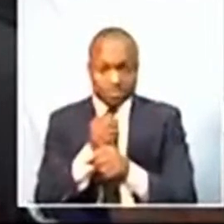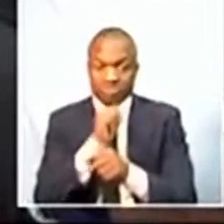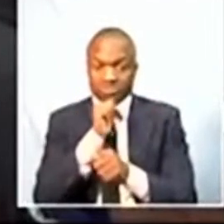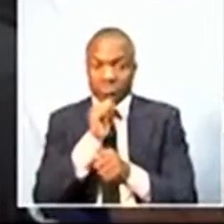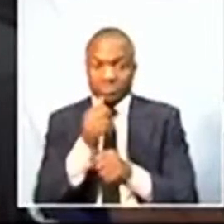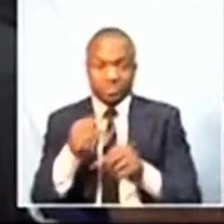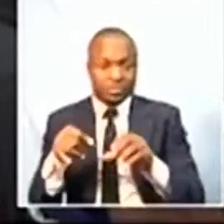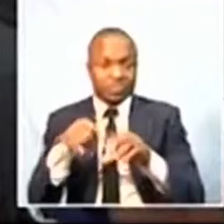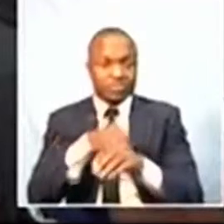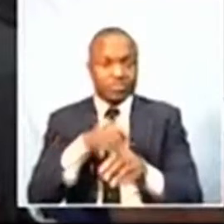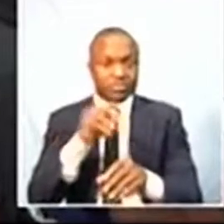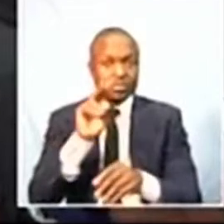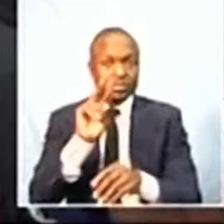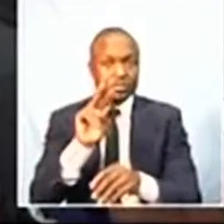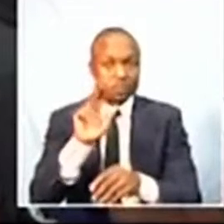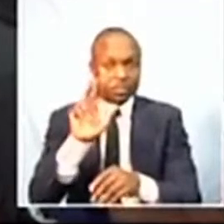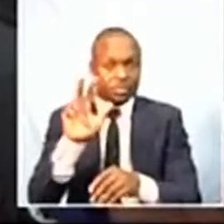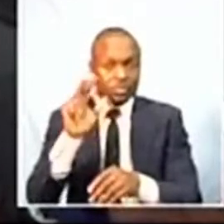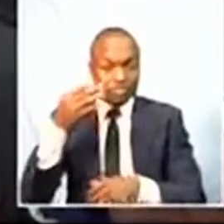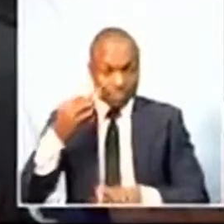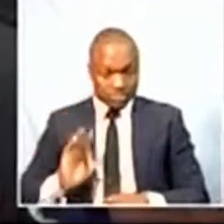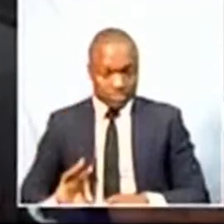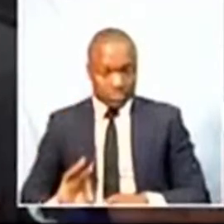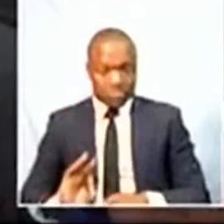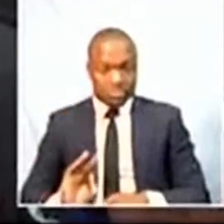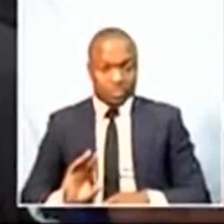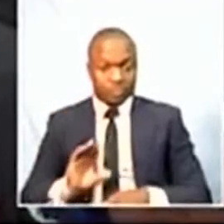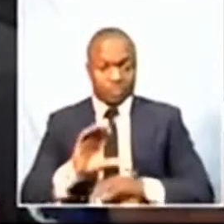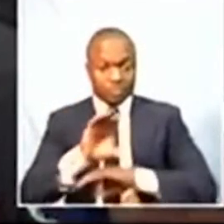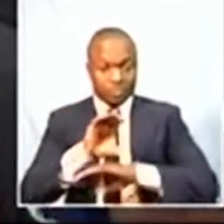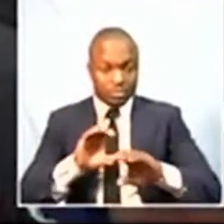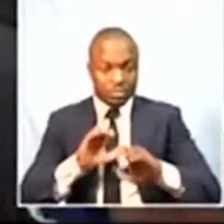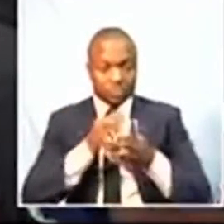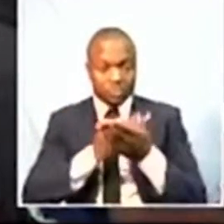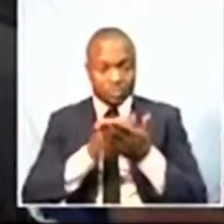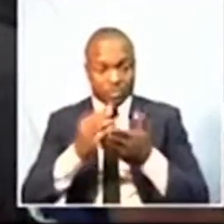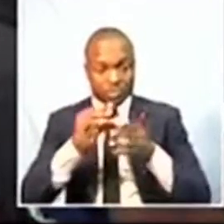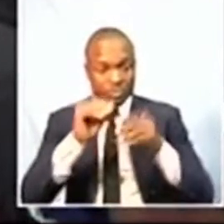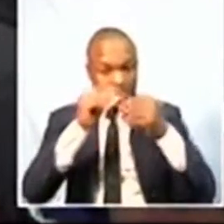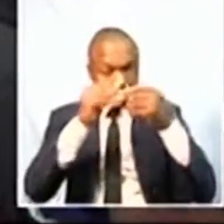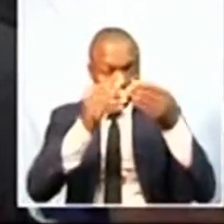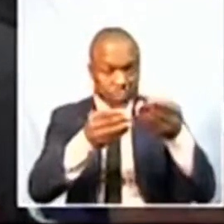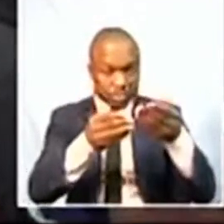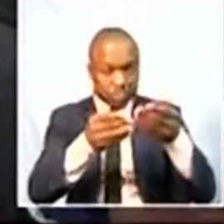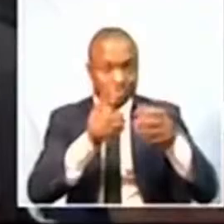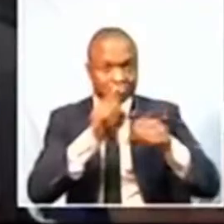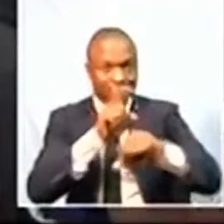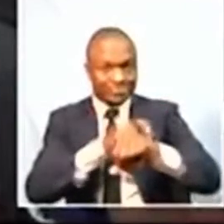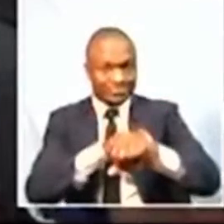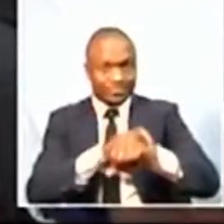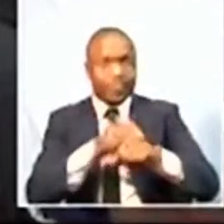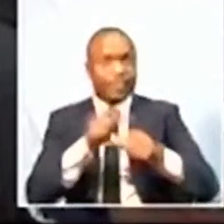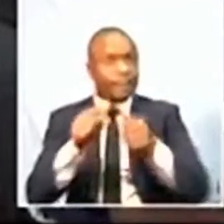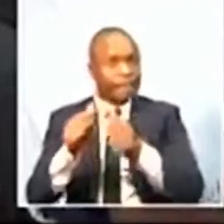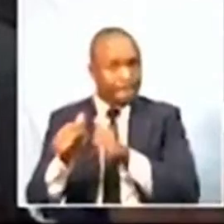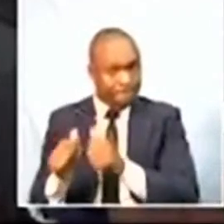not include the 23 beneficiaries, leading to the failure to avail on time. Action